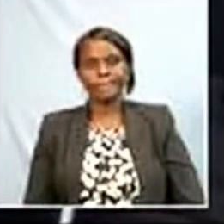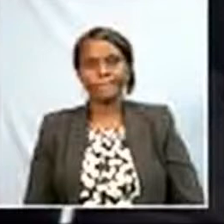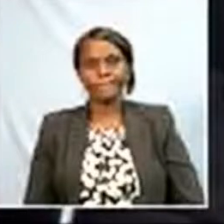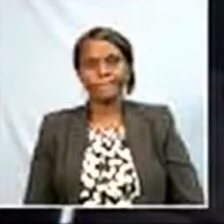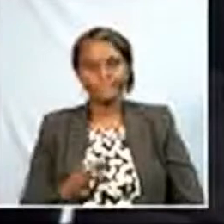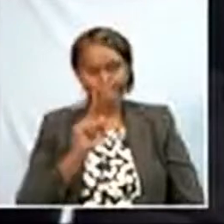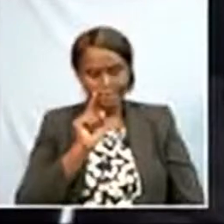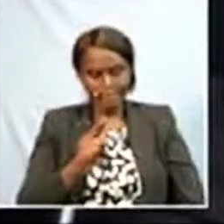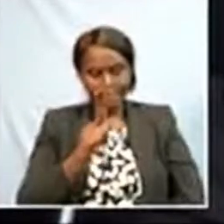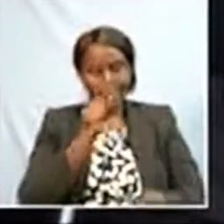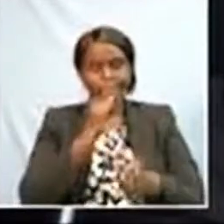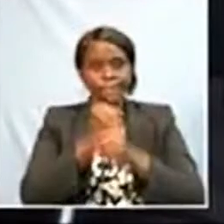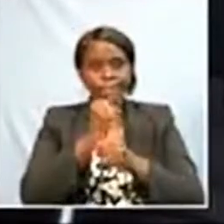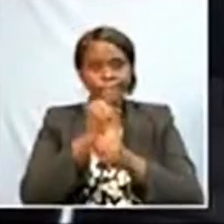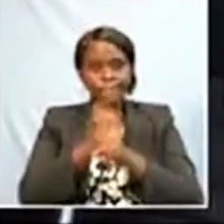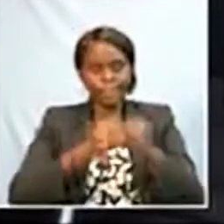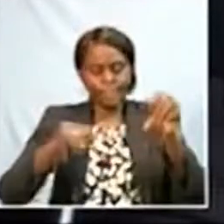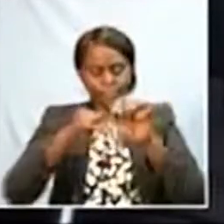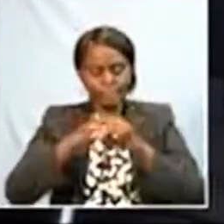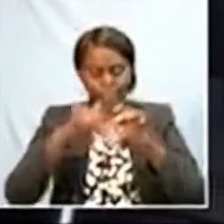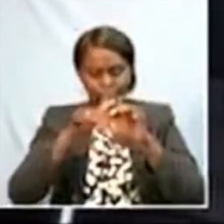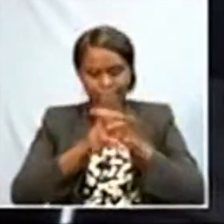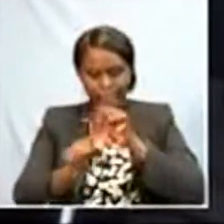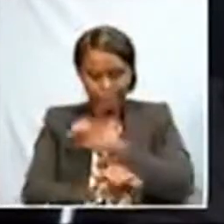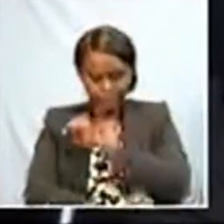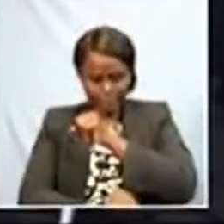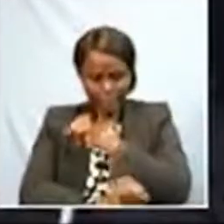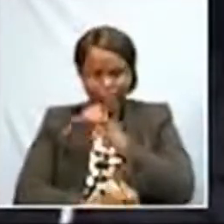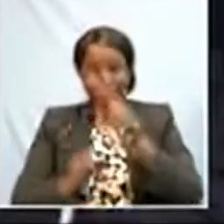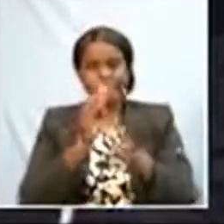The scope of works included substructure,